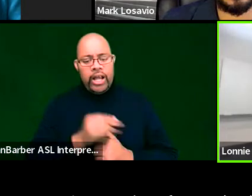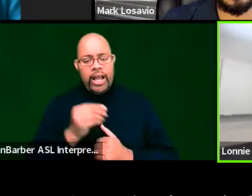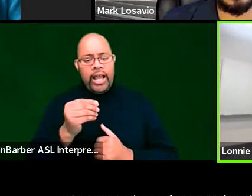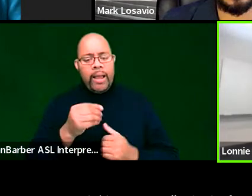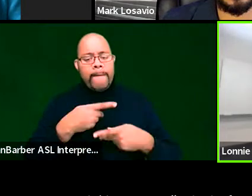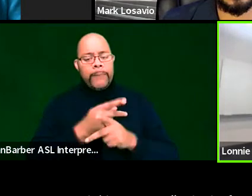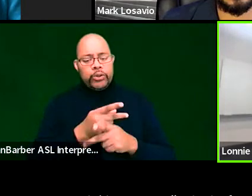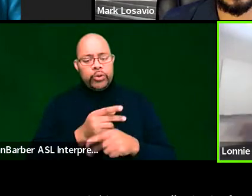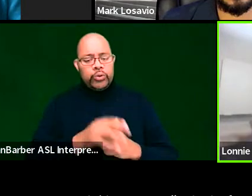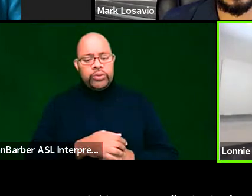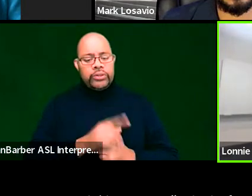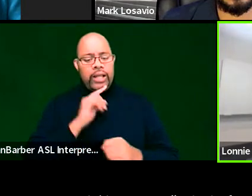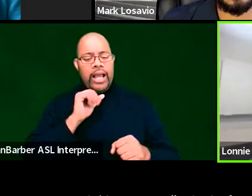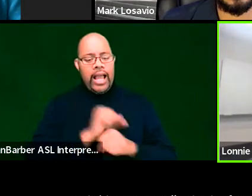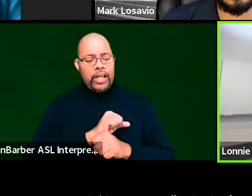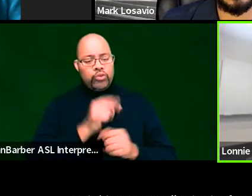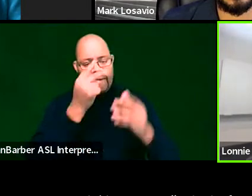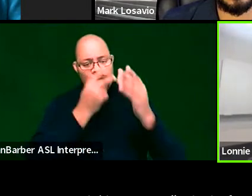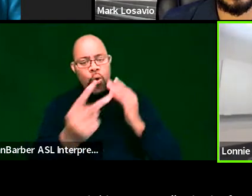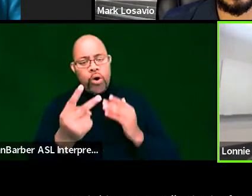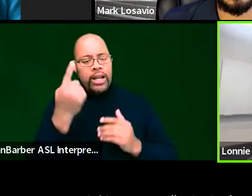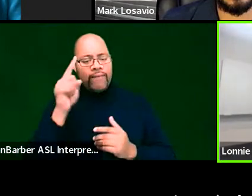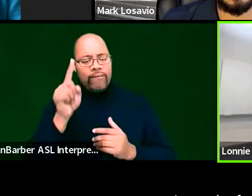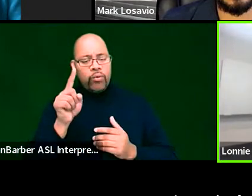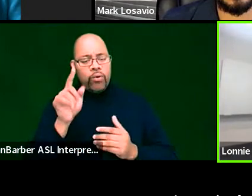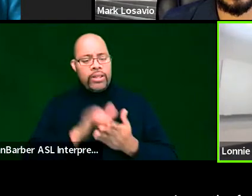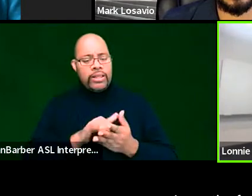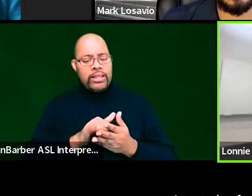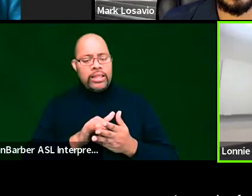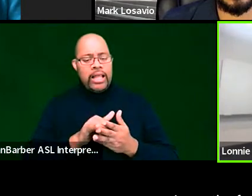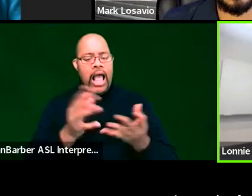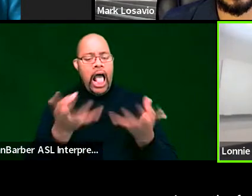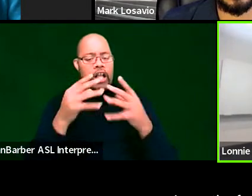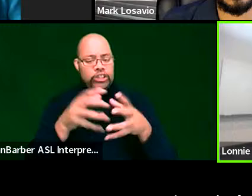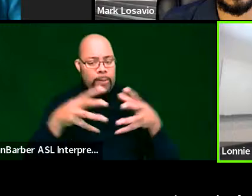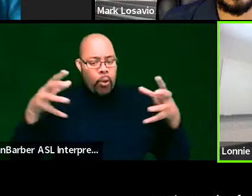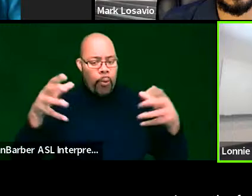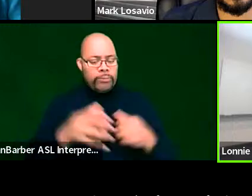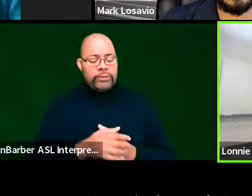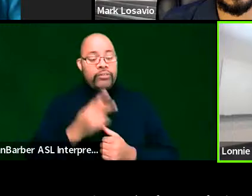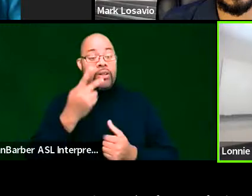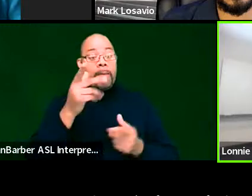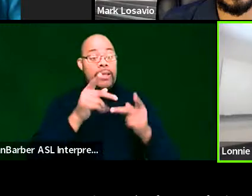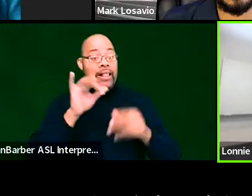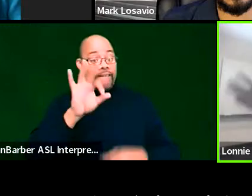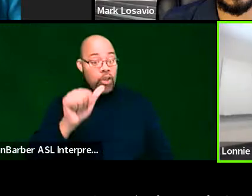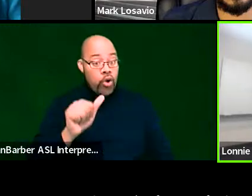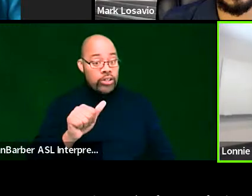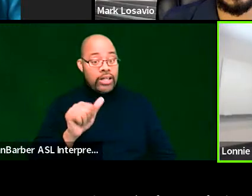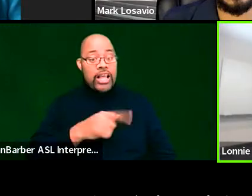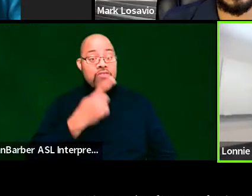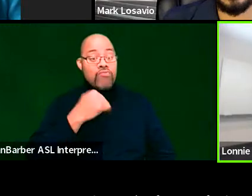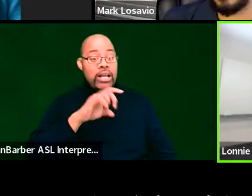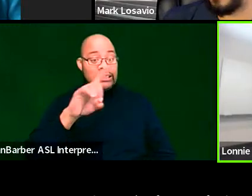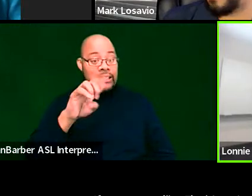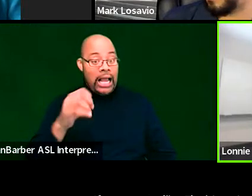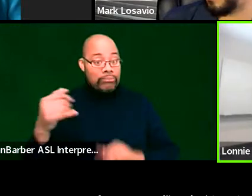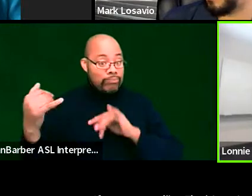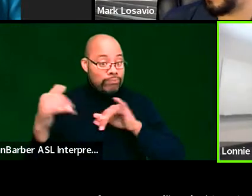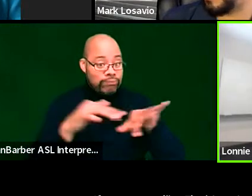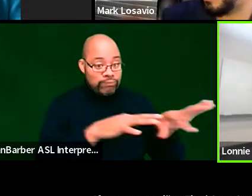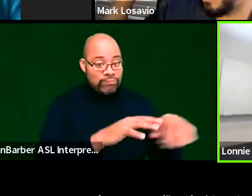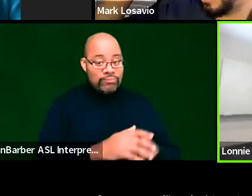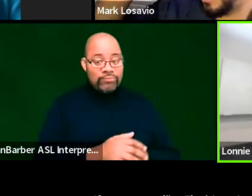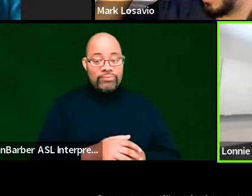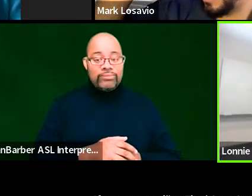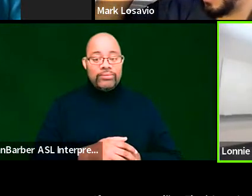produce actual forecasts for harmful algal blooms. If you go to places like Florida where red tide comes in,